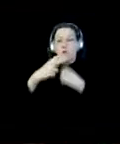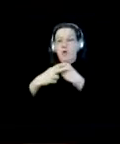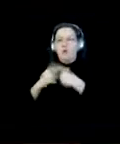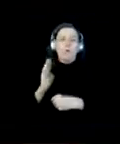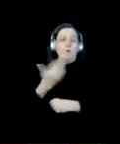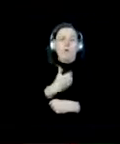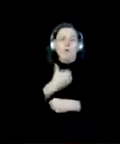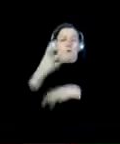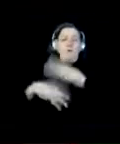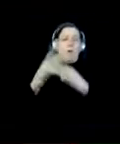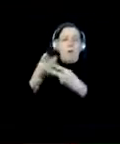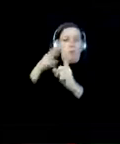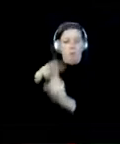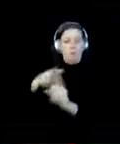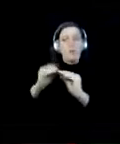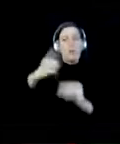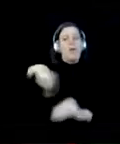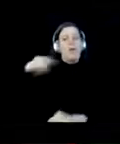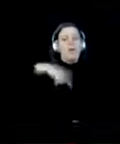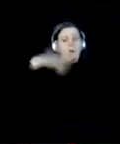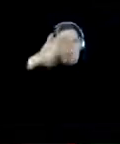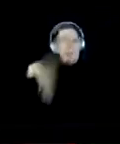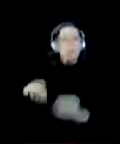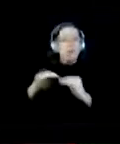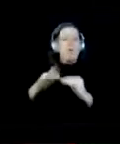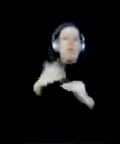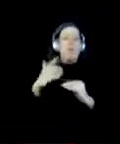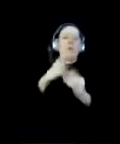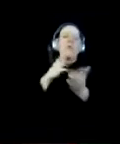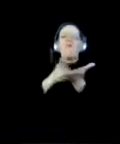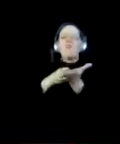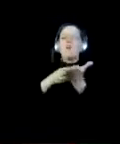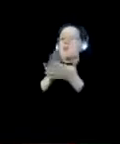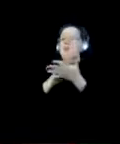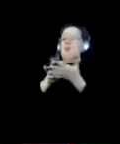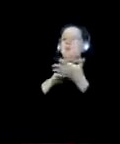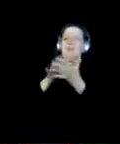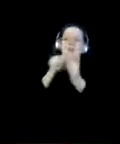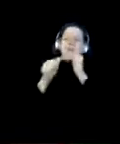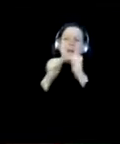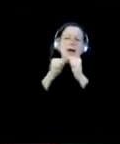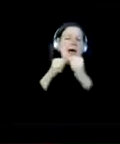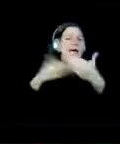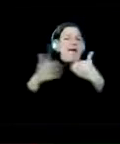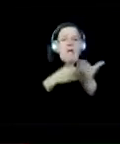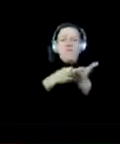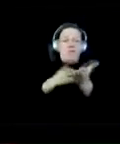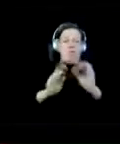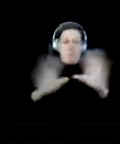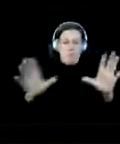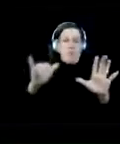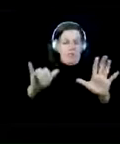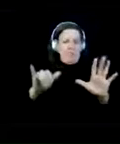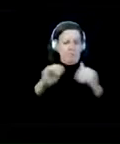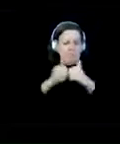know, the more we feel that truth is elusive. Deny, even if the truth is obvious. That's the playbook.